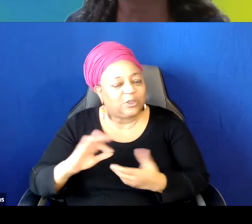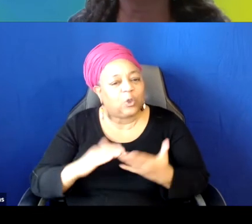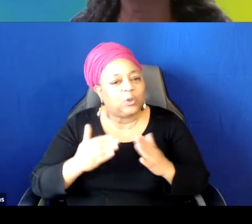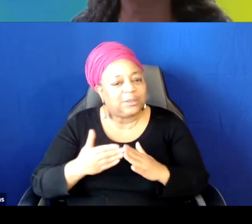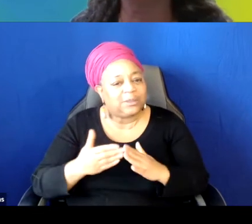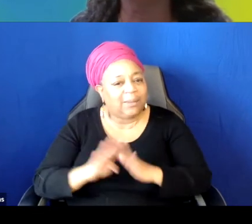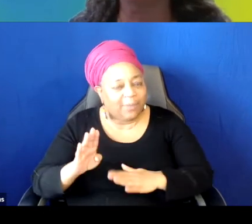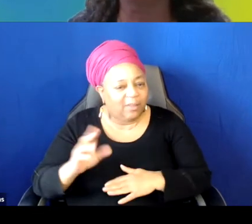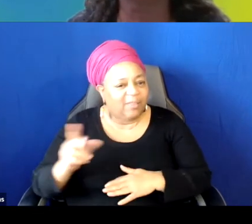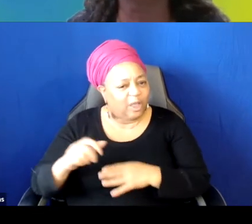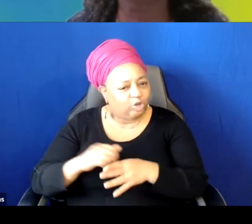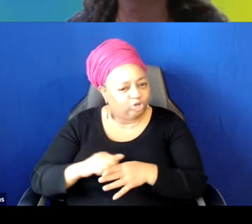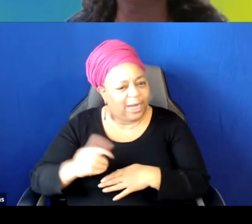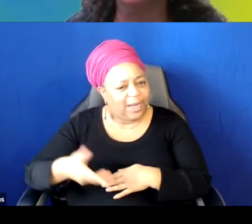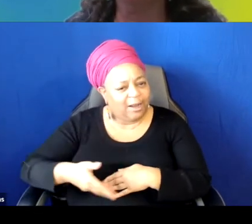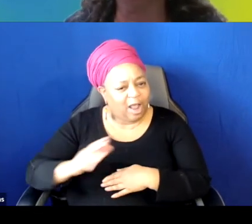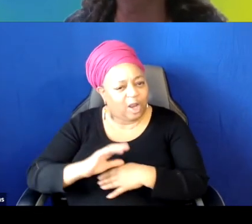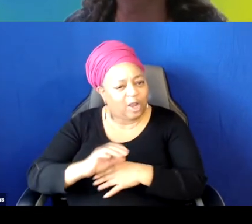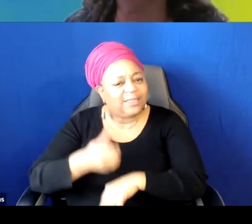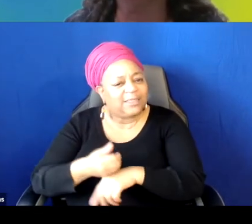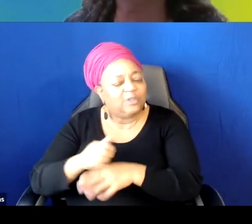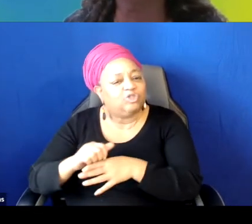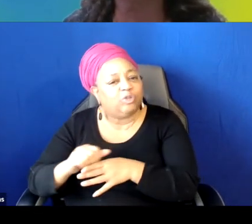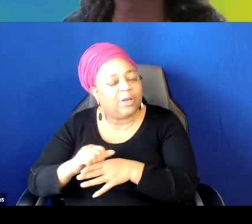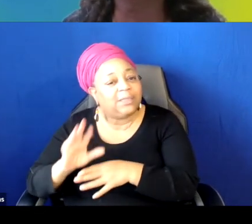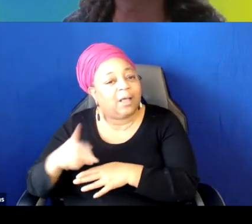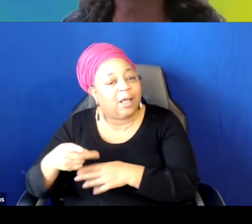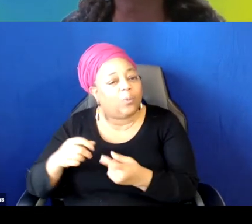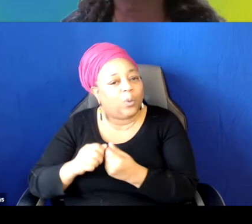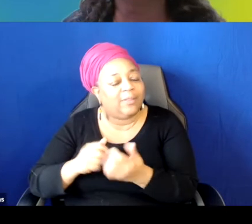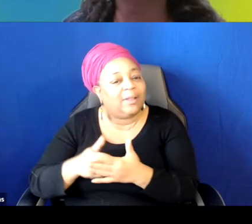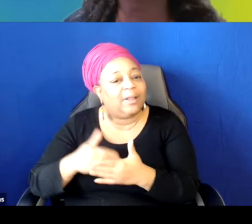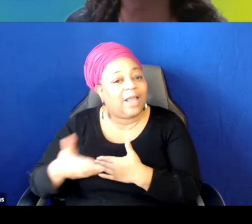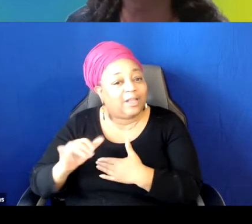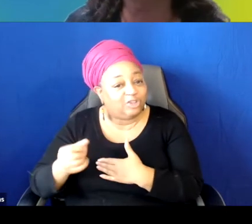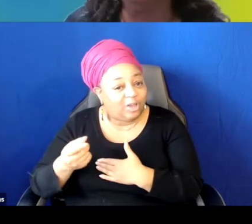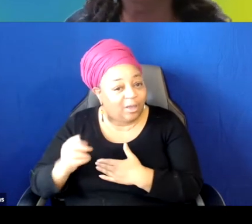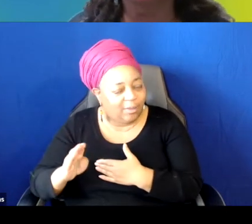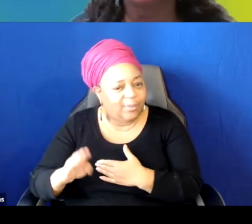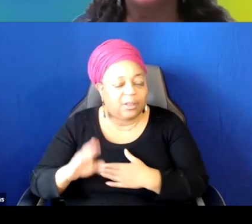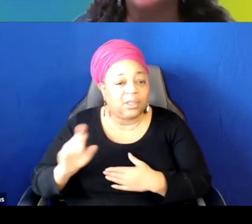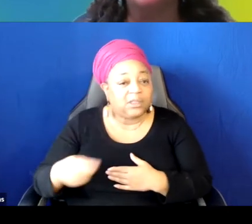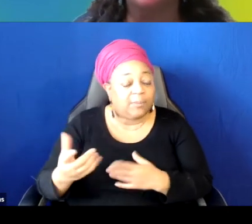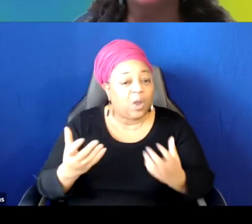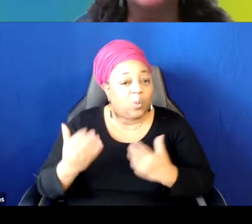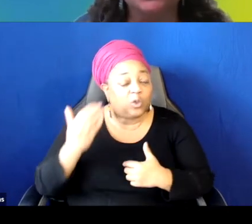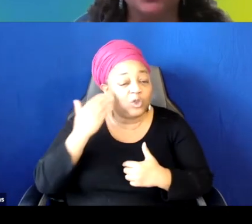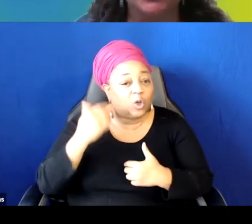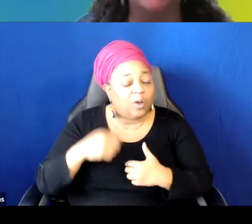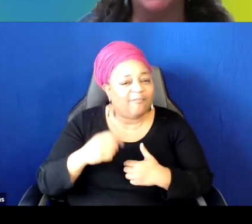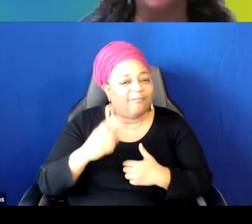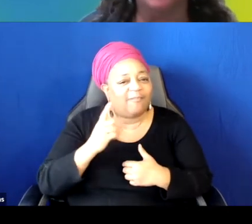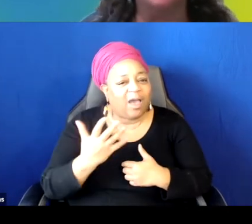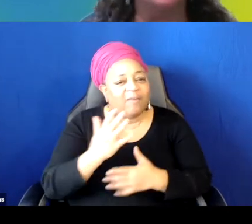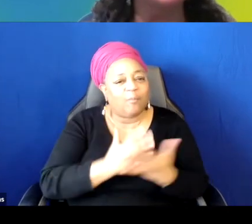hires or sets trainees up with their next job. And somebody wants to know about the 5-part